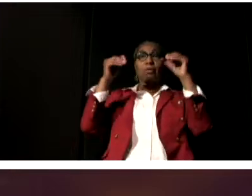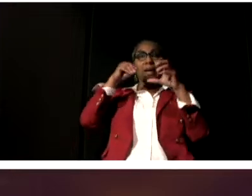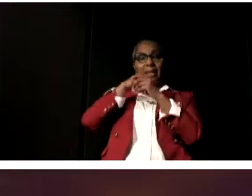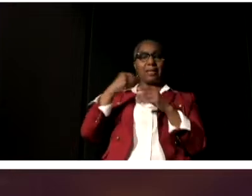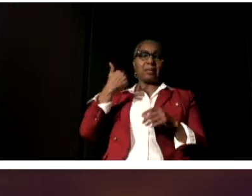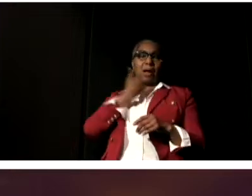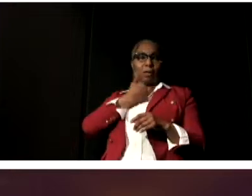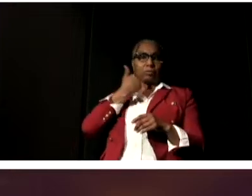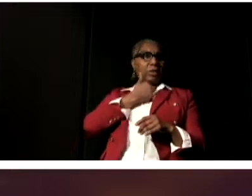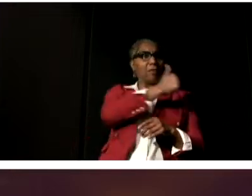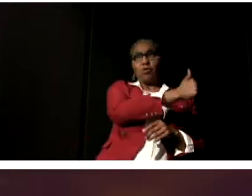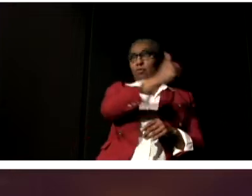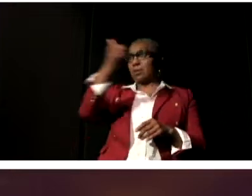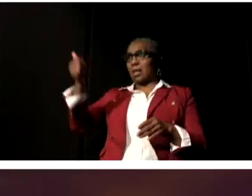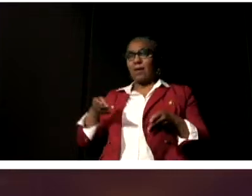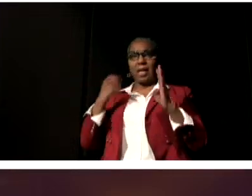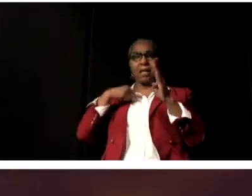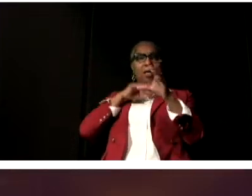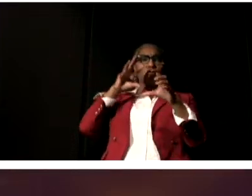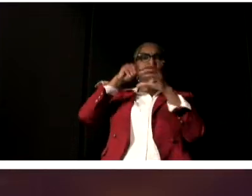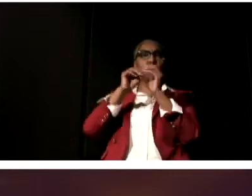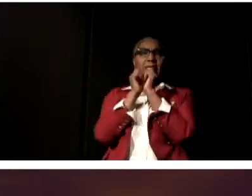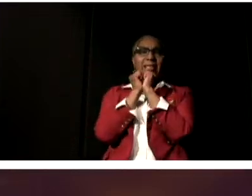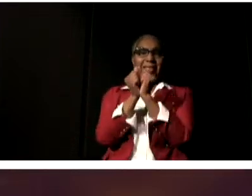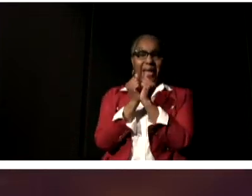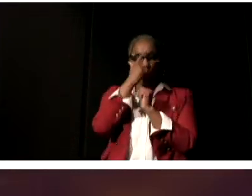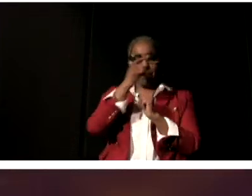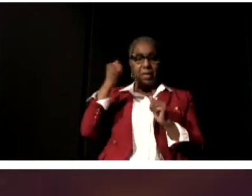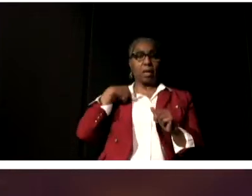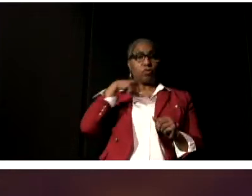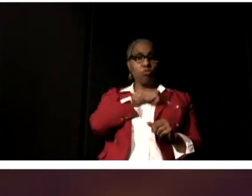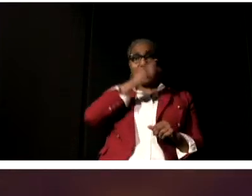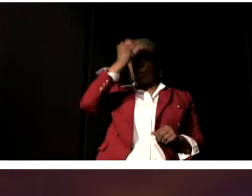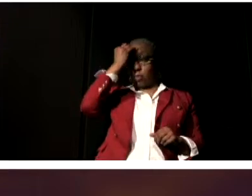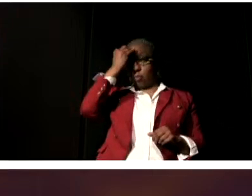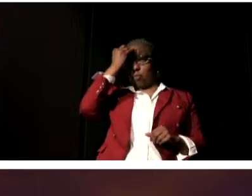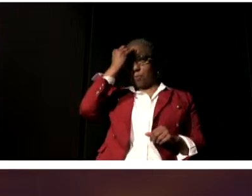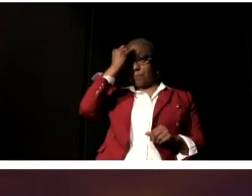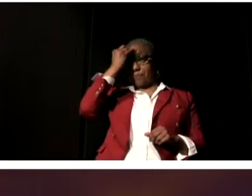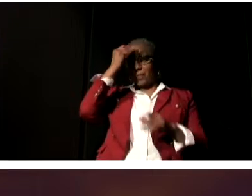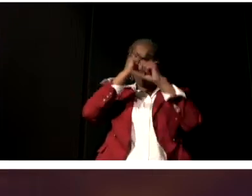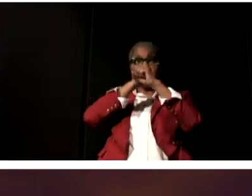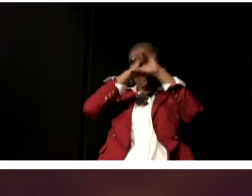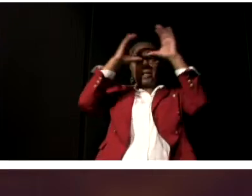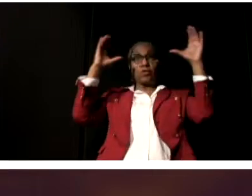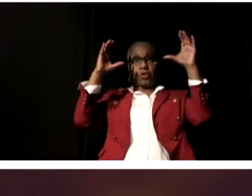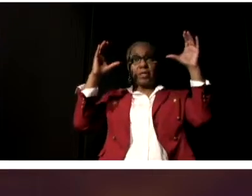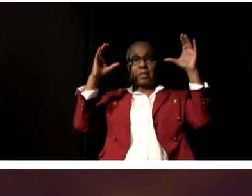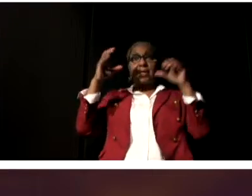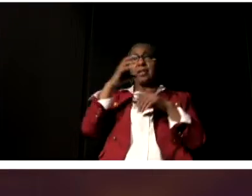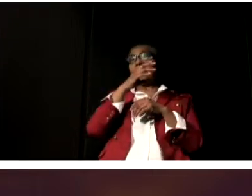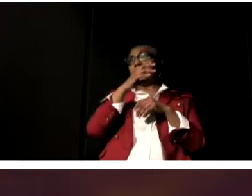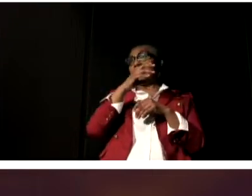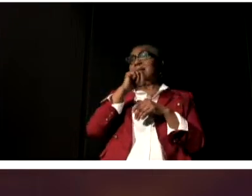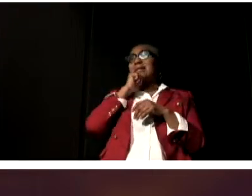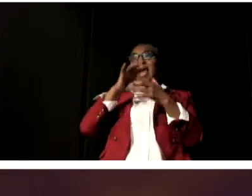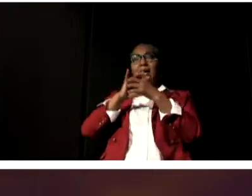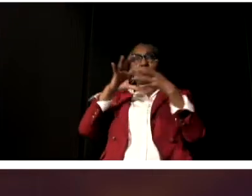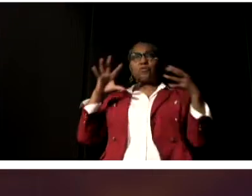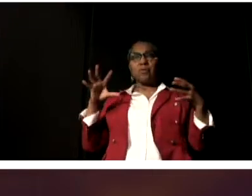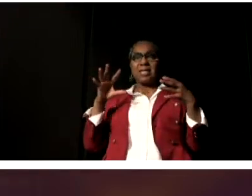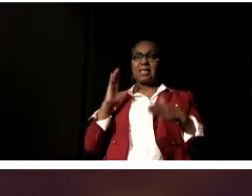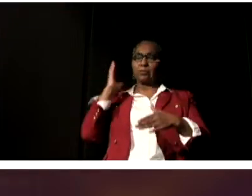ourselves. Let us join together because we know division and disunity